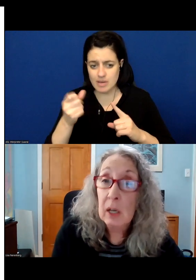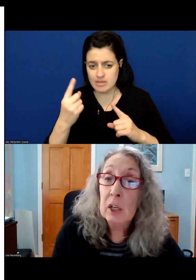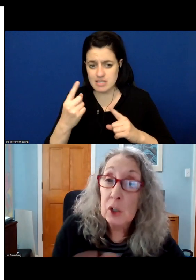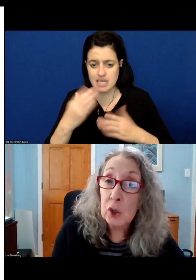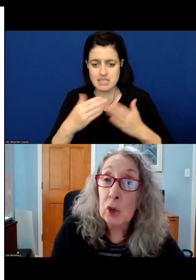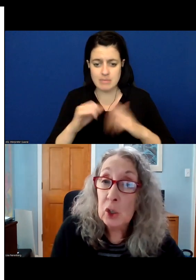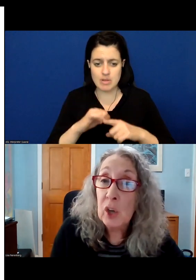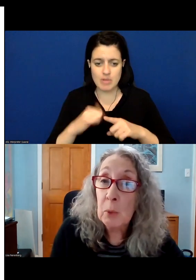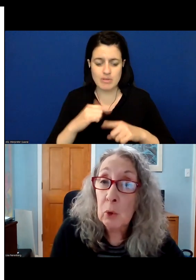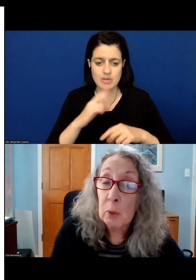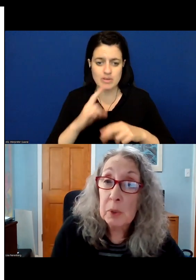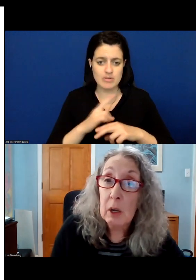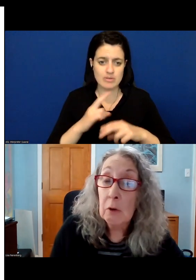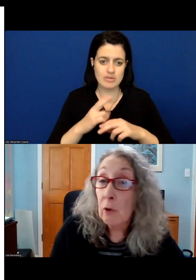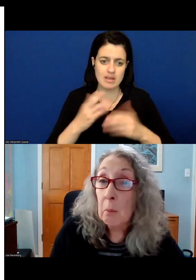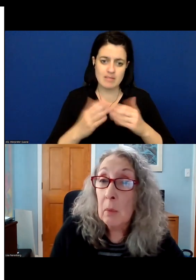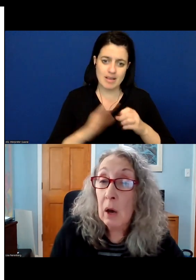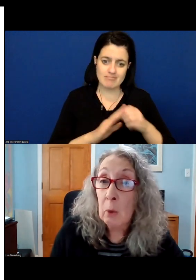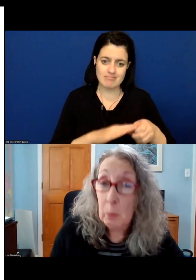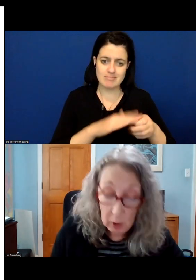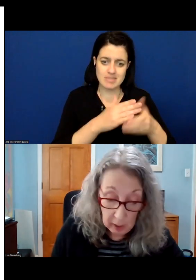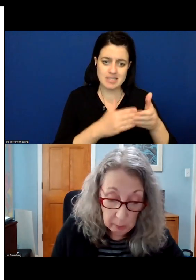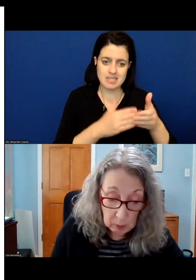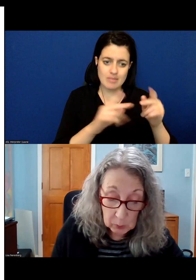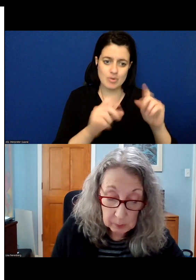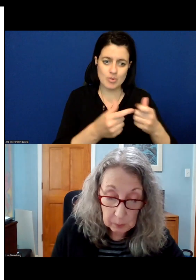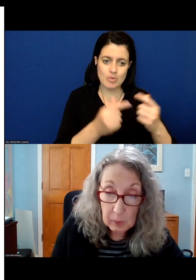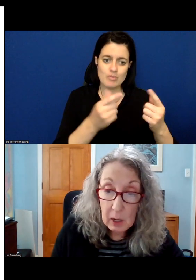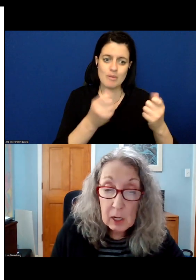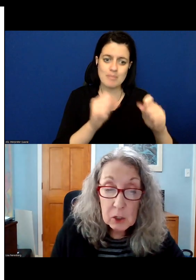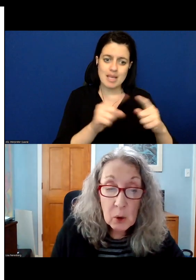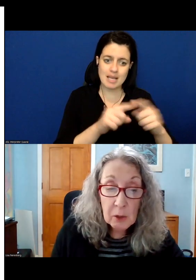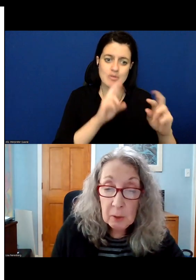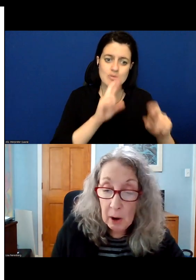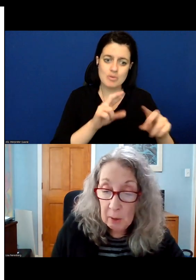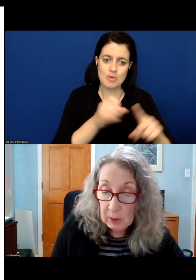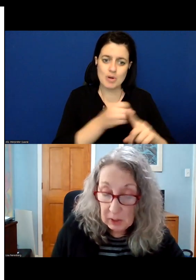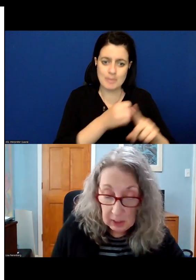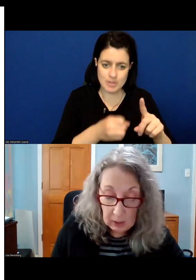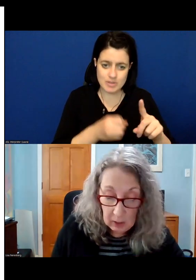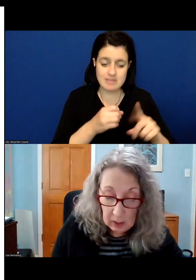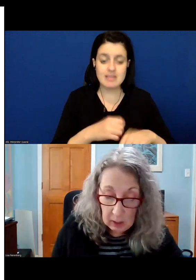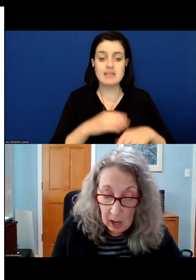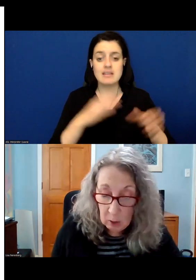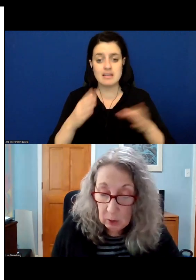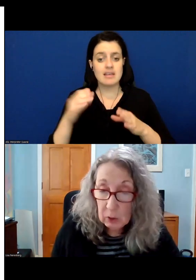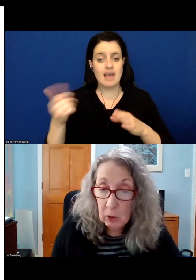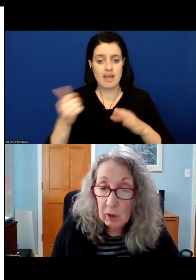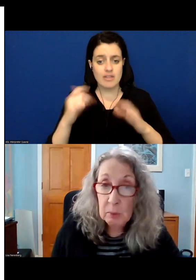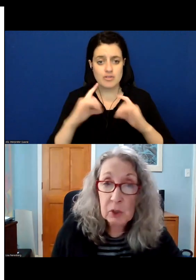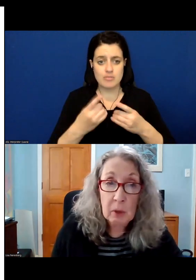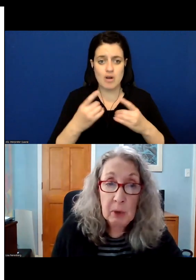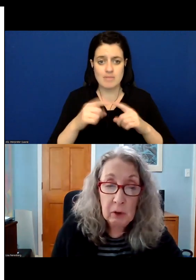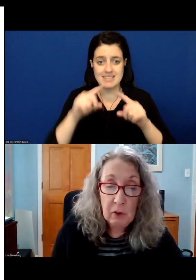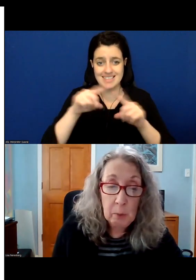using discourage some groups from reporting abuse. So other departments in the outer